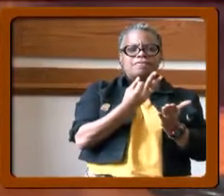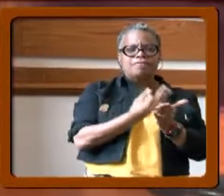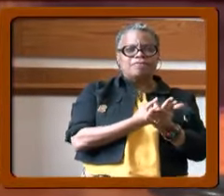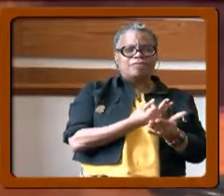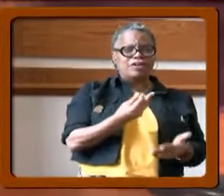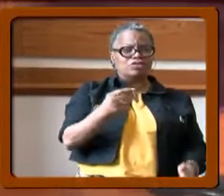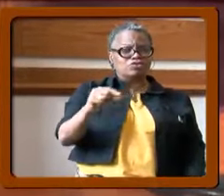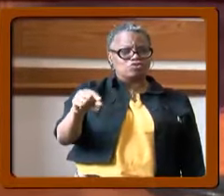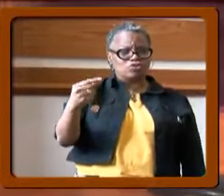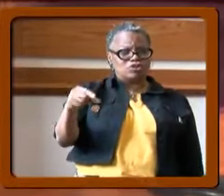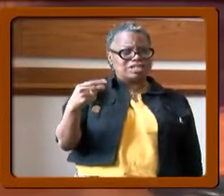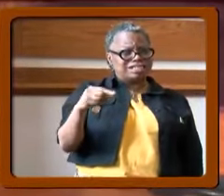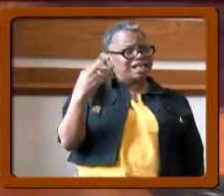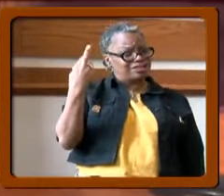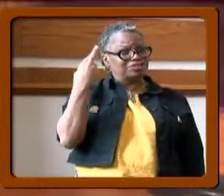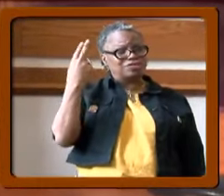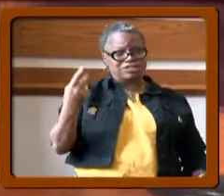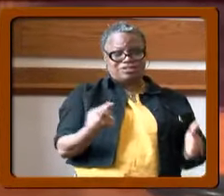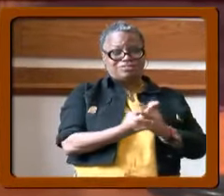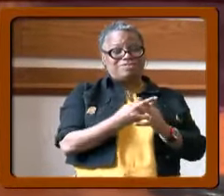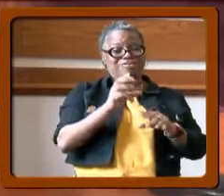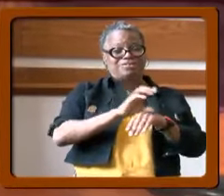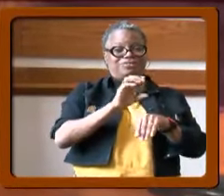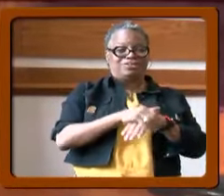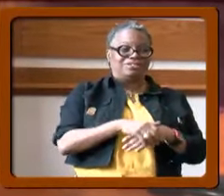is reason alone to come to church.